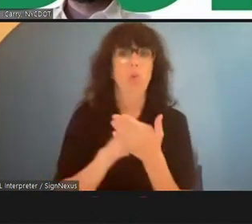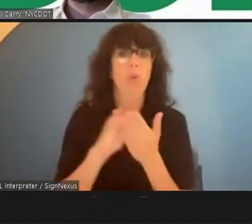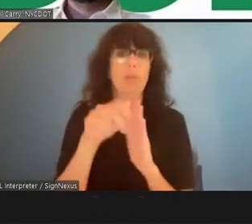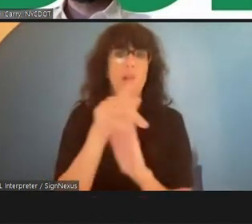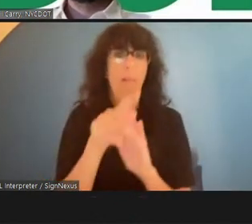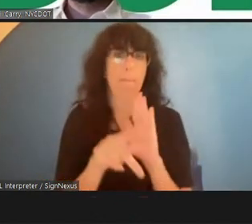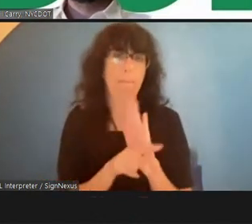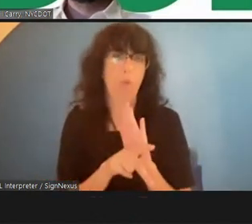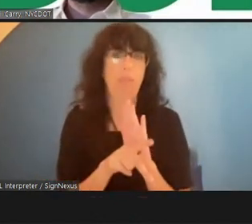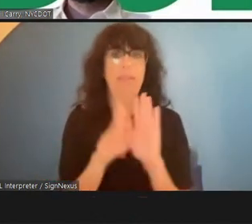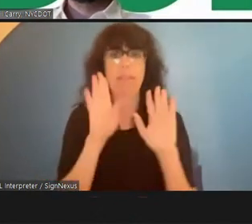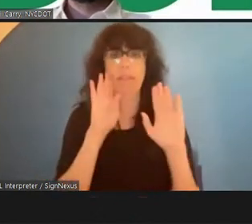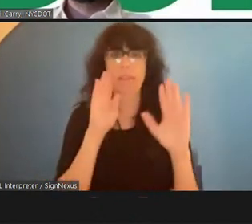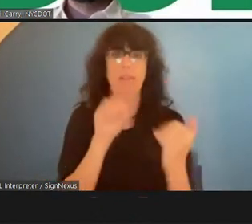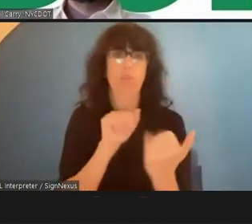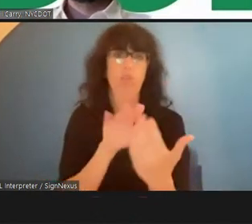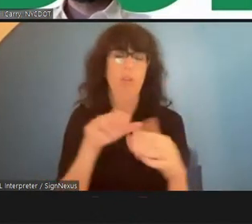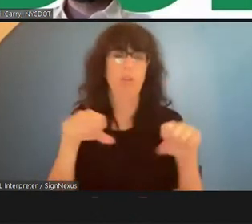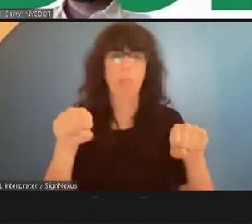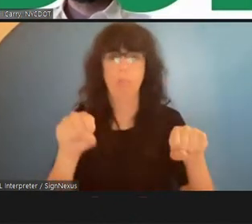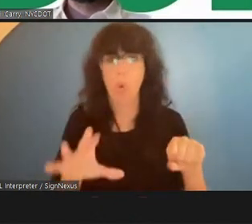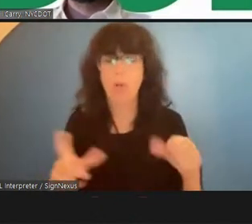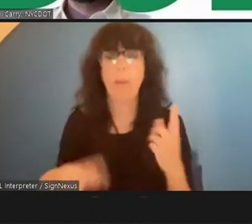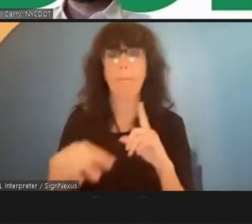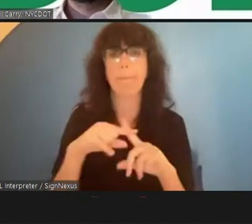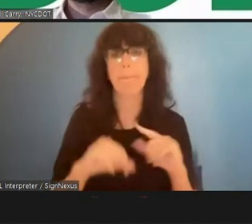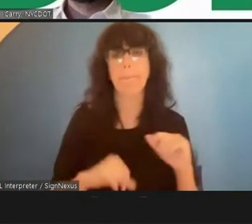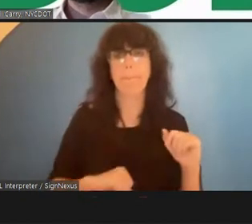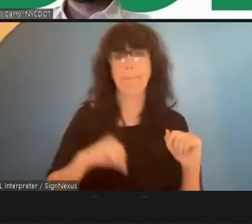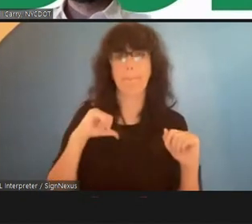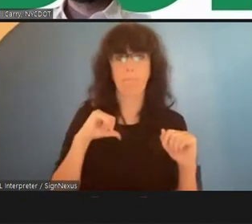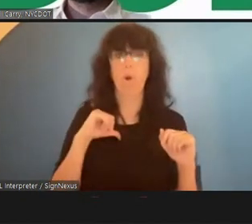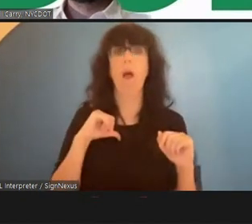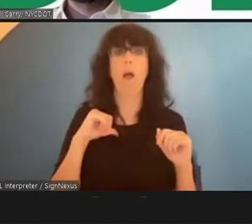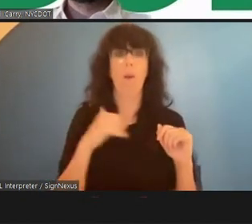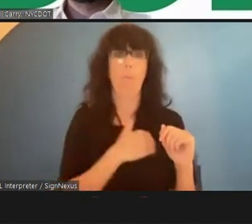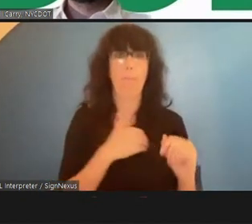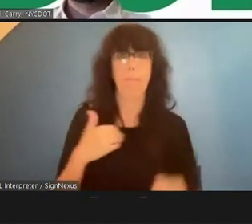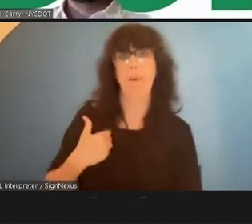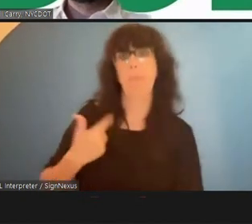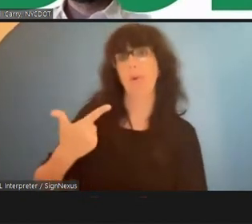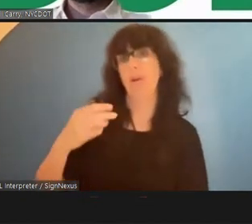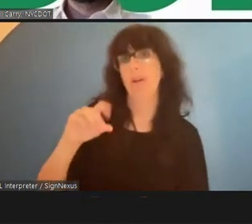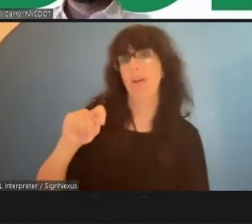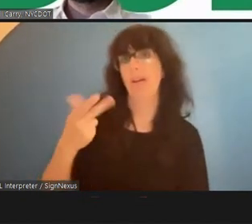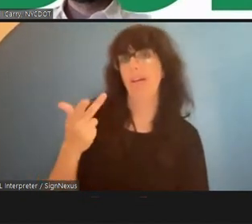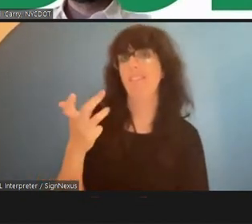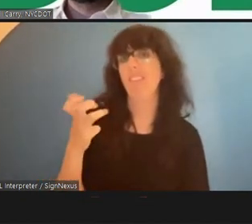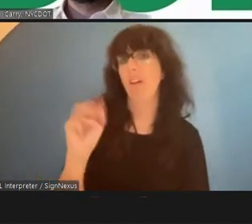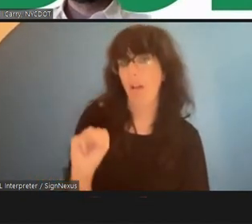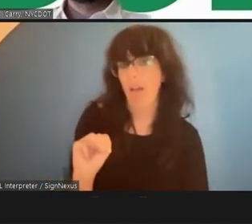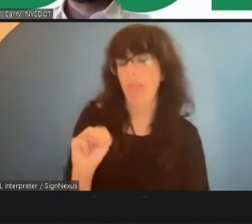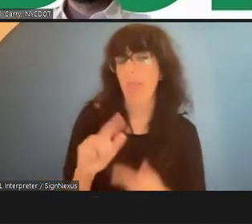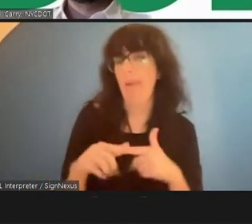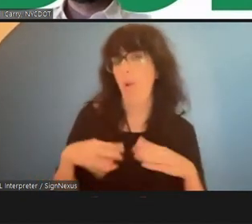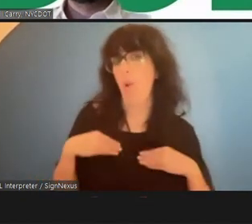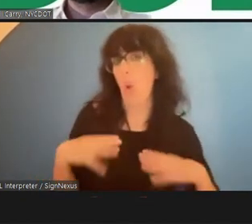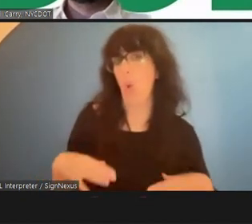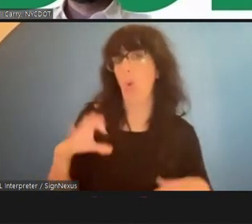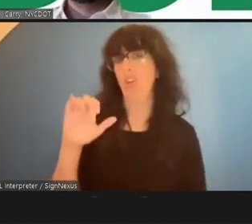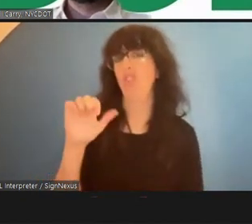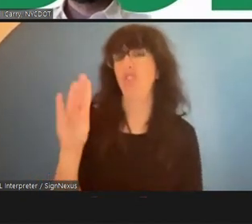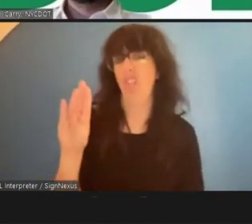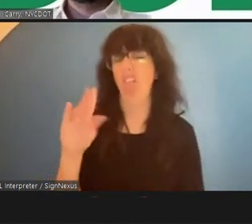motorcyclists and i'm also a proud member of the gotham new york ducati desmo owners club which is also a global